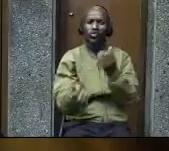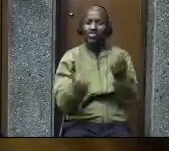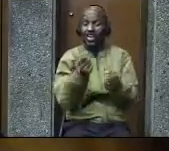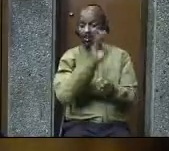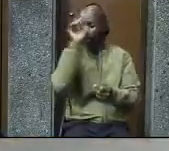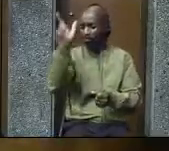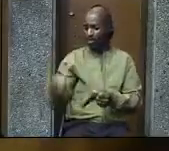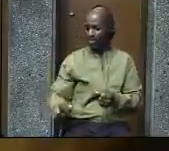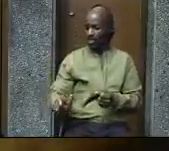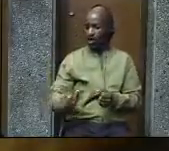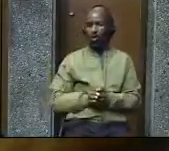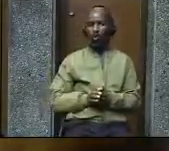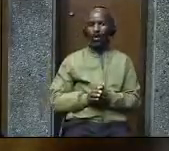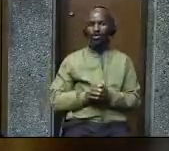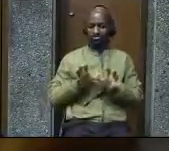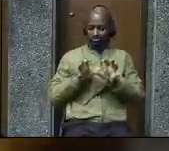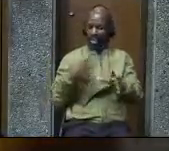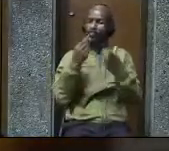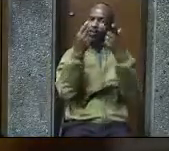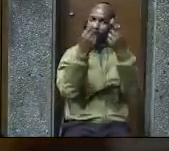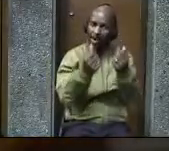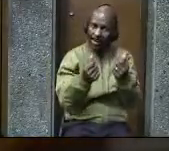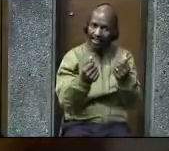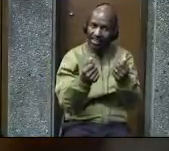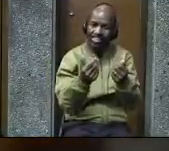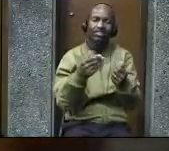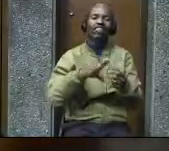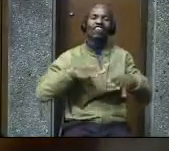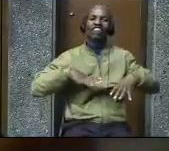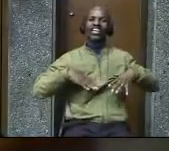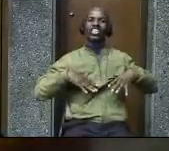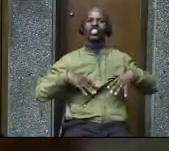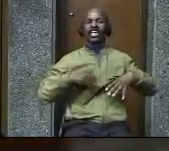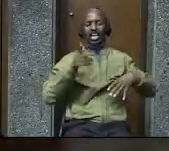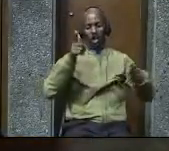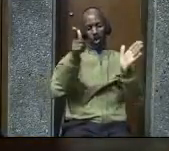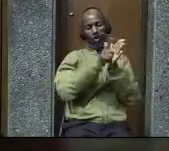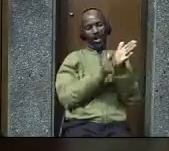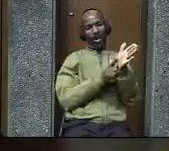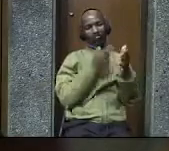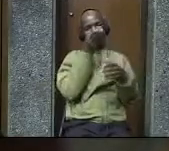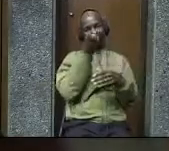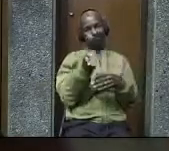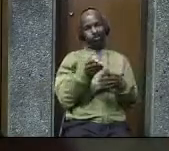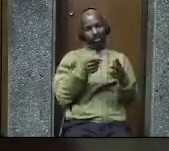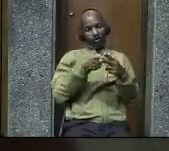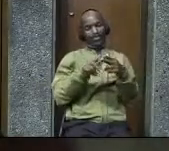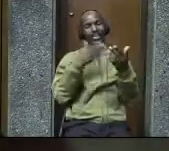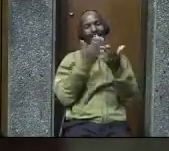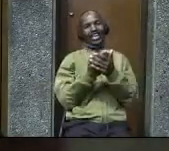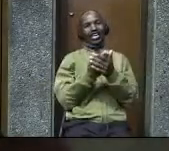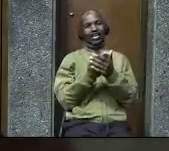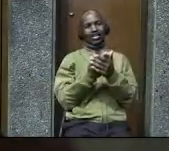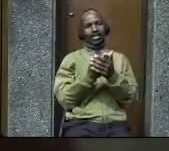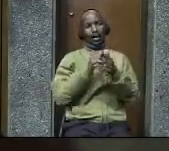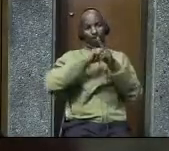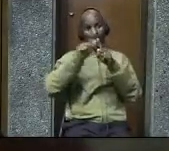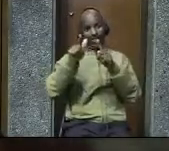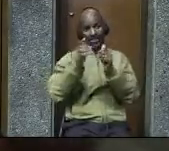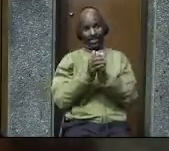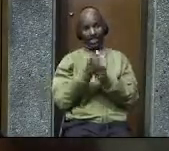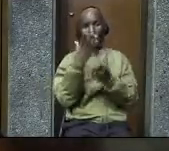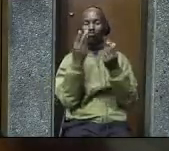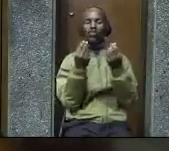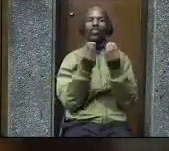that person who's a defeater food, unemali, massive of unemali and lawyers that are so much equipped with legal